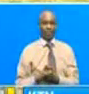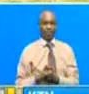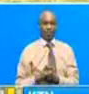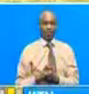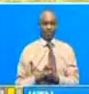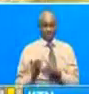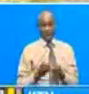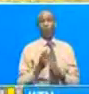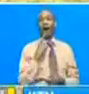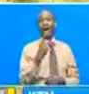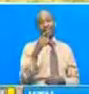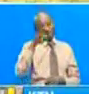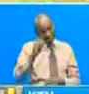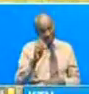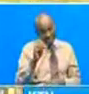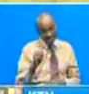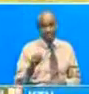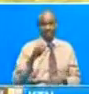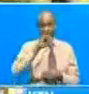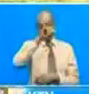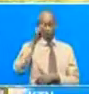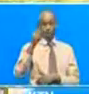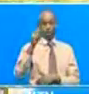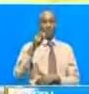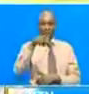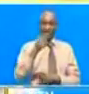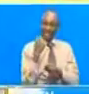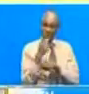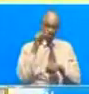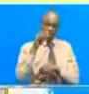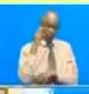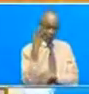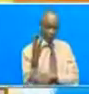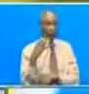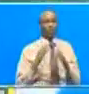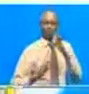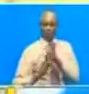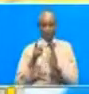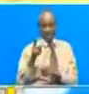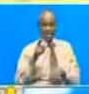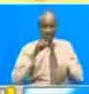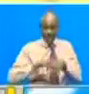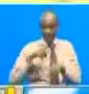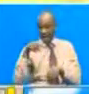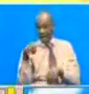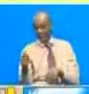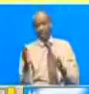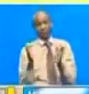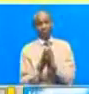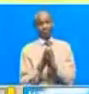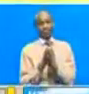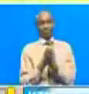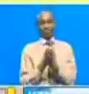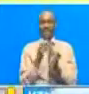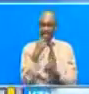In the 100 meters men's race, John Odhiambo of Highlands clocked 11.4 seconds for the top position, as Samuel Musanga and Kelvin Amalicha